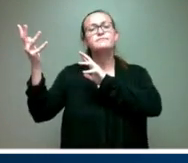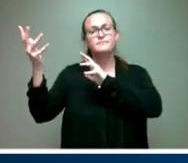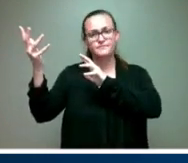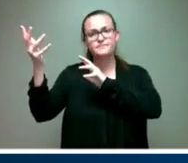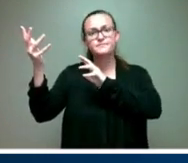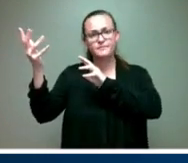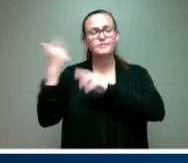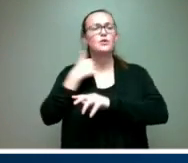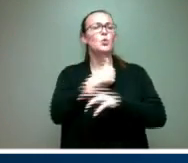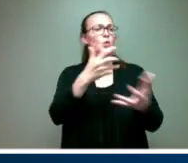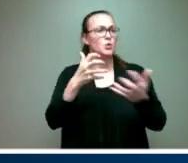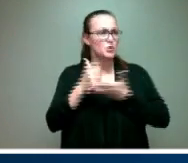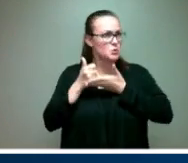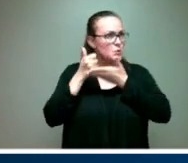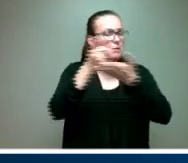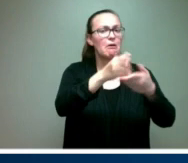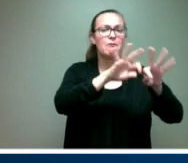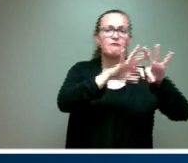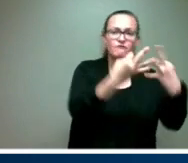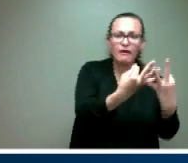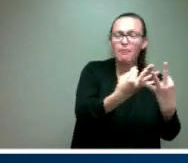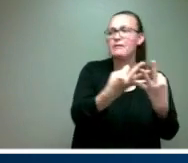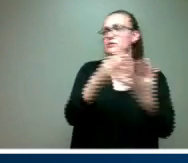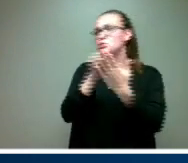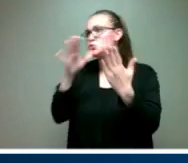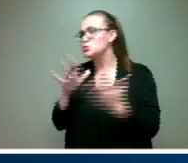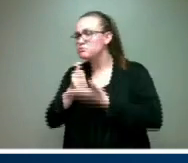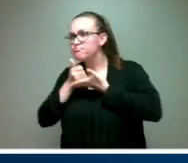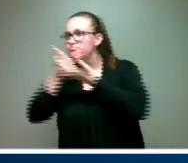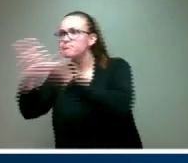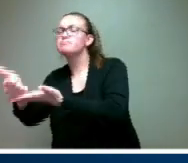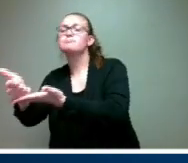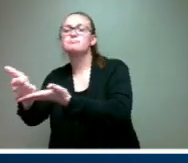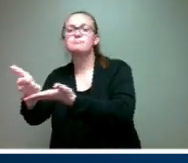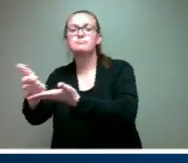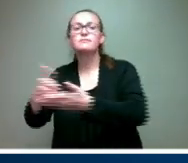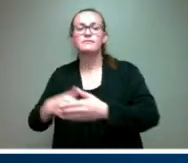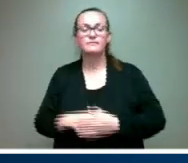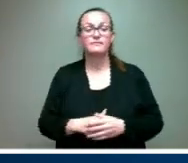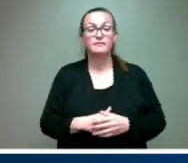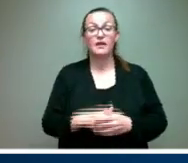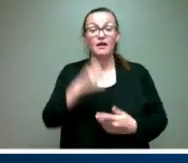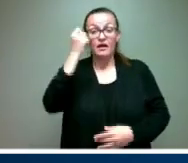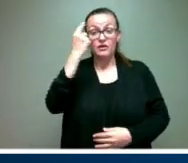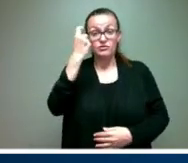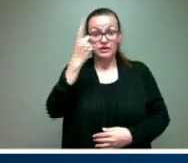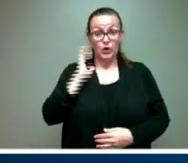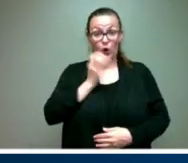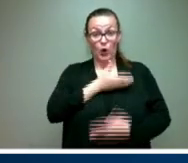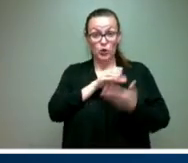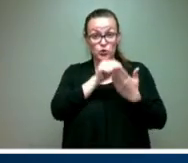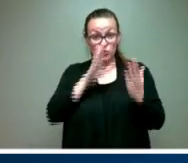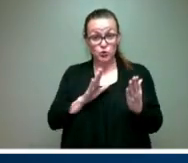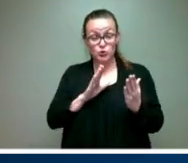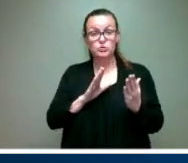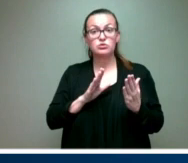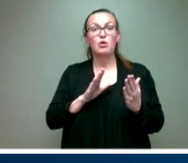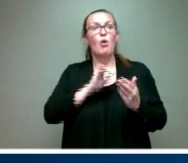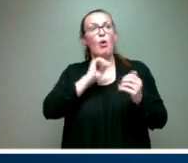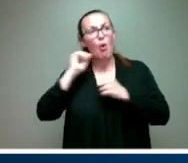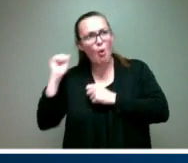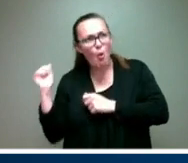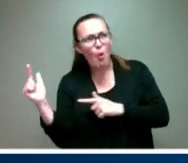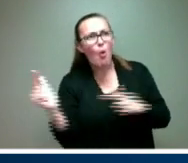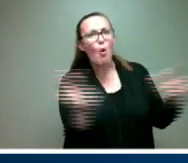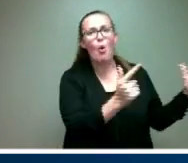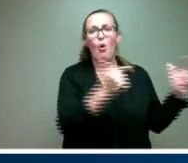help our families. Let's help our students. Like for us, all of our students have email addresses now. We were so excited to say